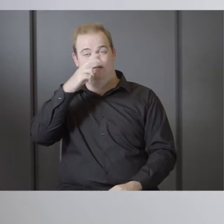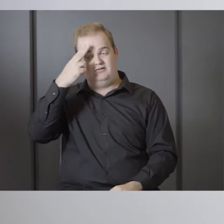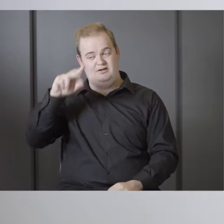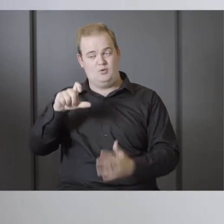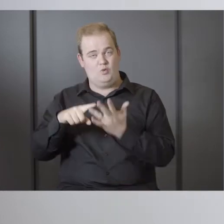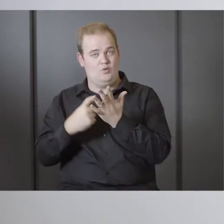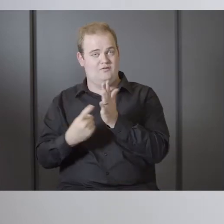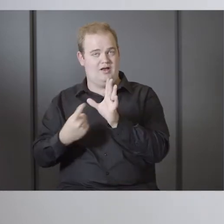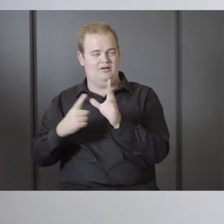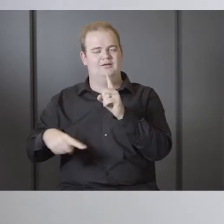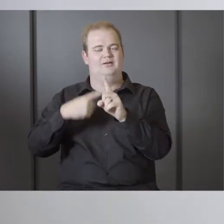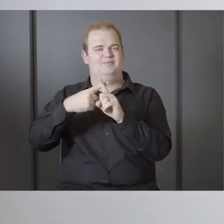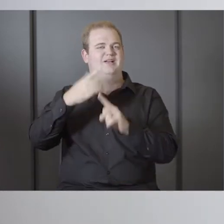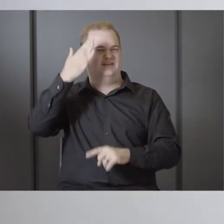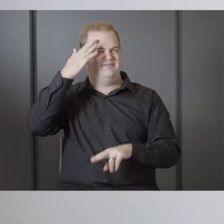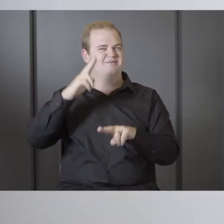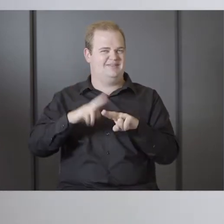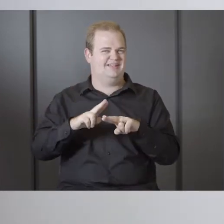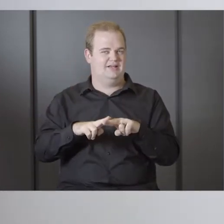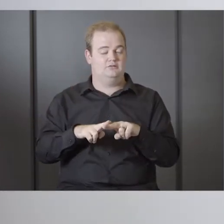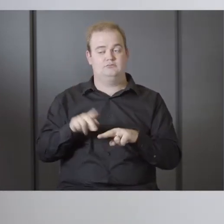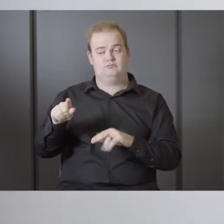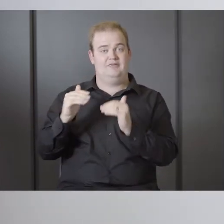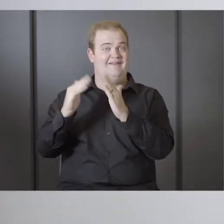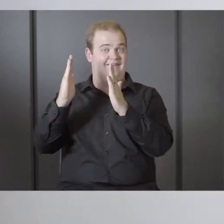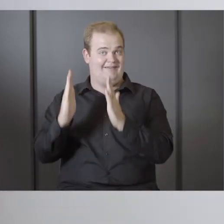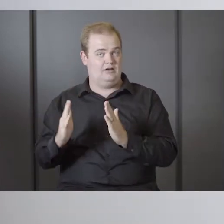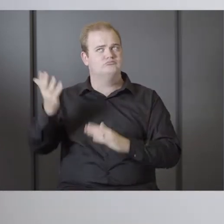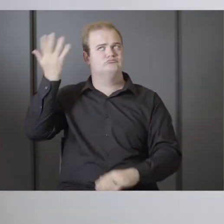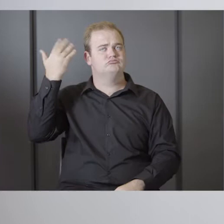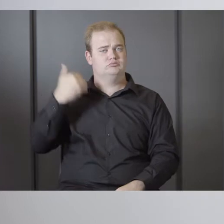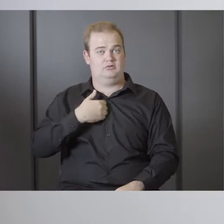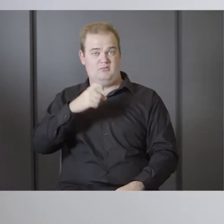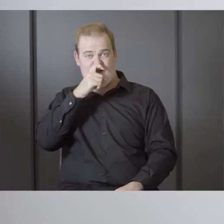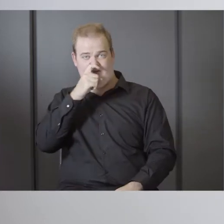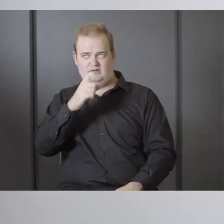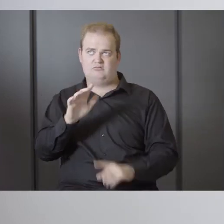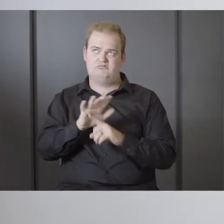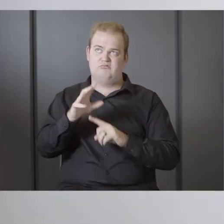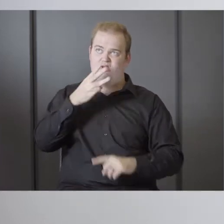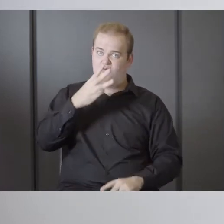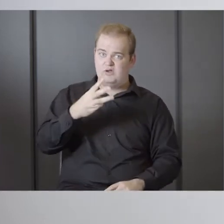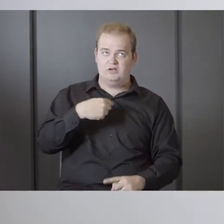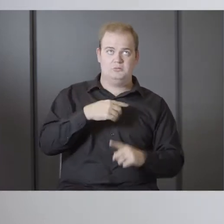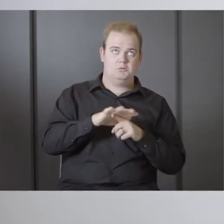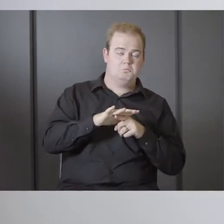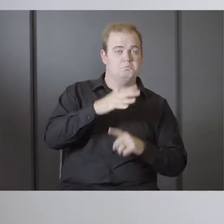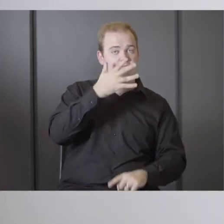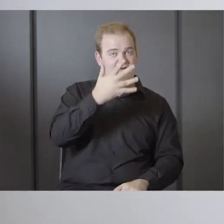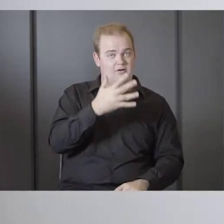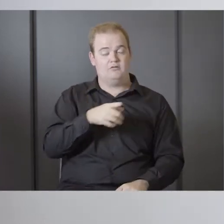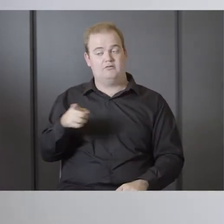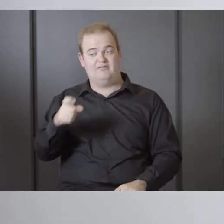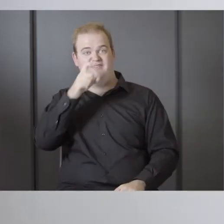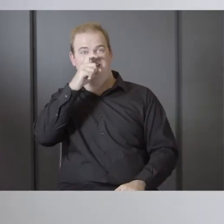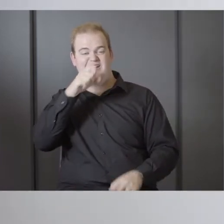and my mum and dad. In the house when my sister was 3 and I was like 5, my